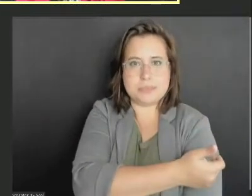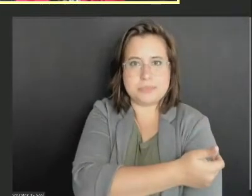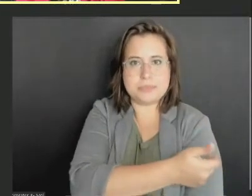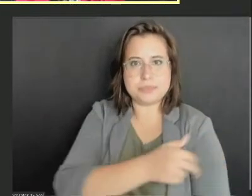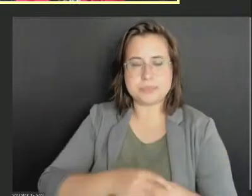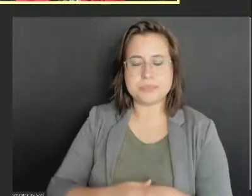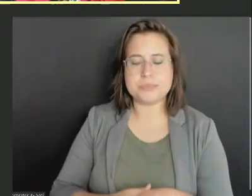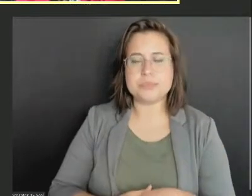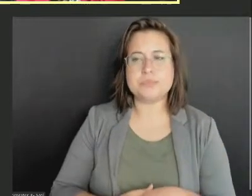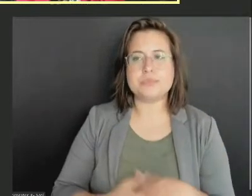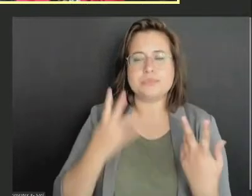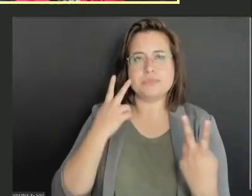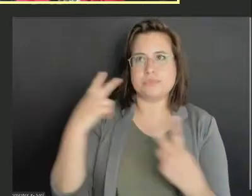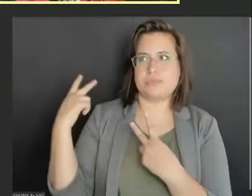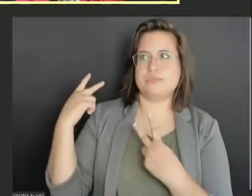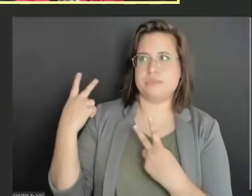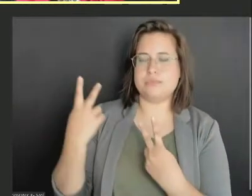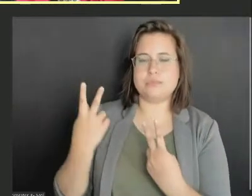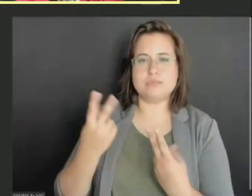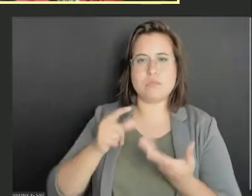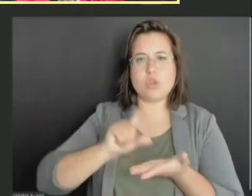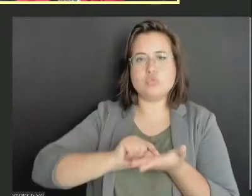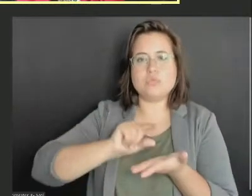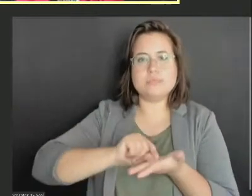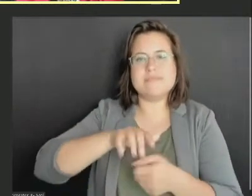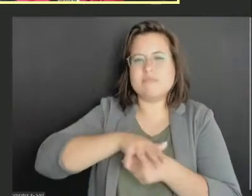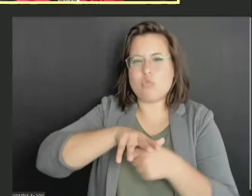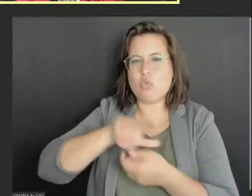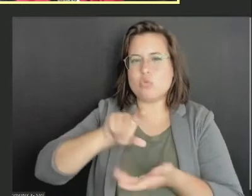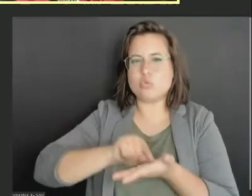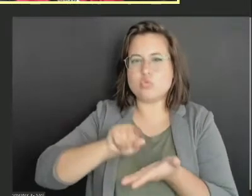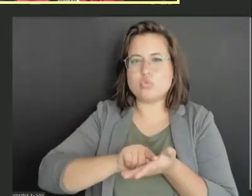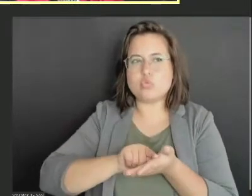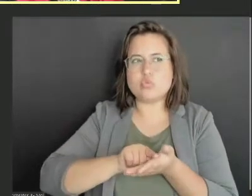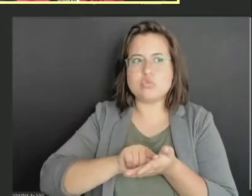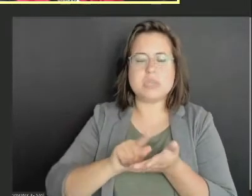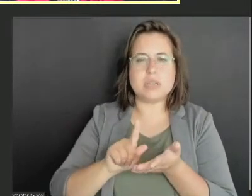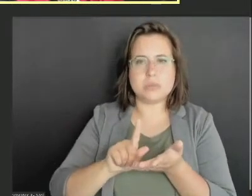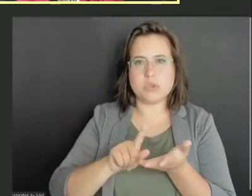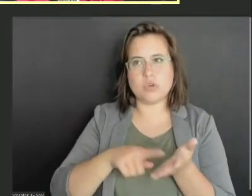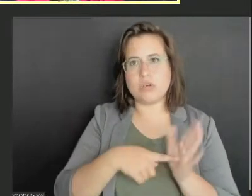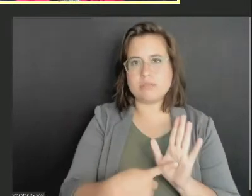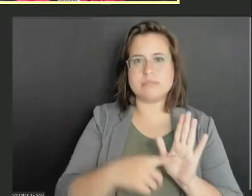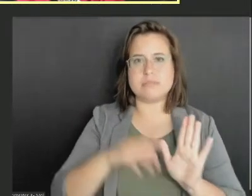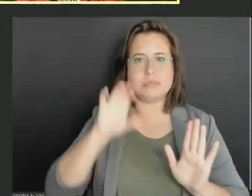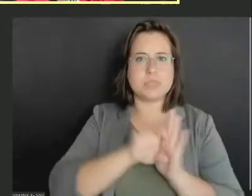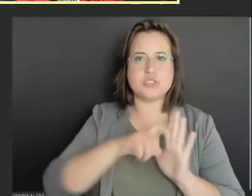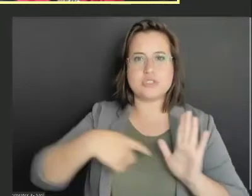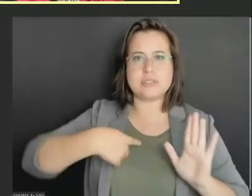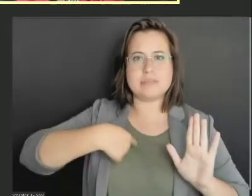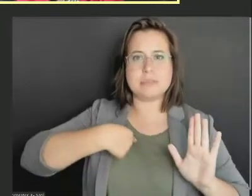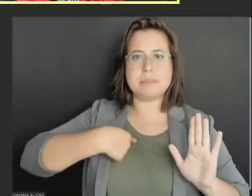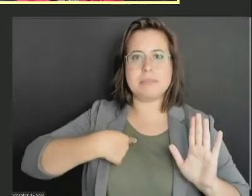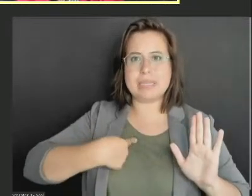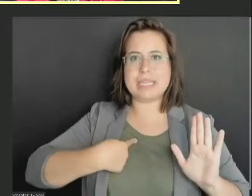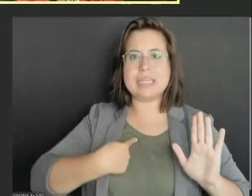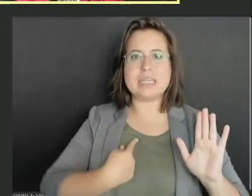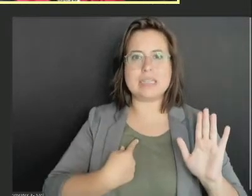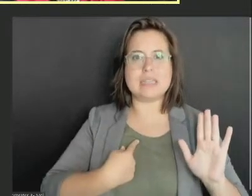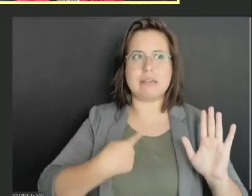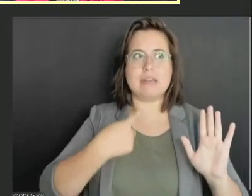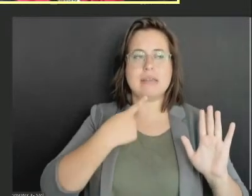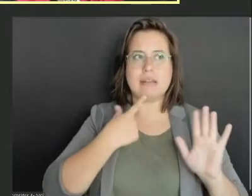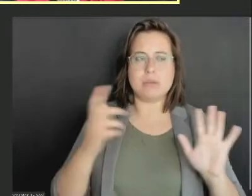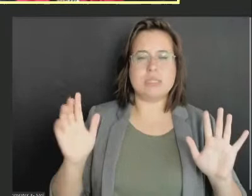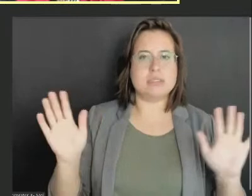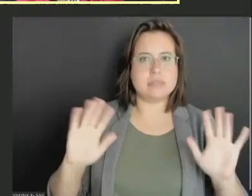And I remember that the newspaper, that local newspaper at the time, showed me a picture of me, and I was going, please help us